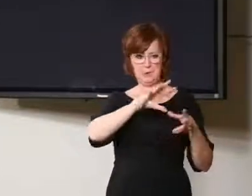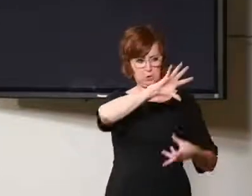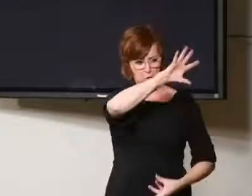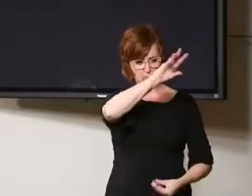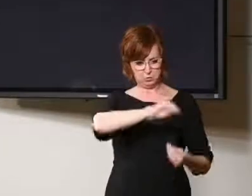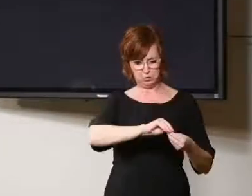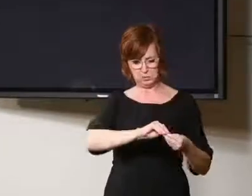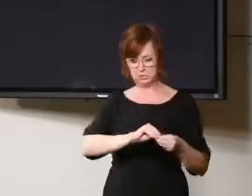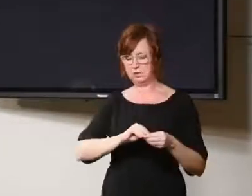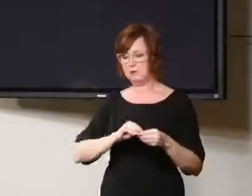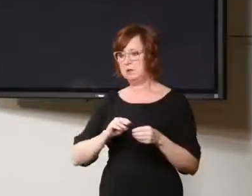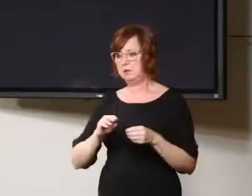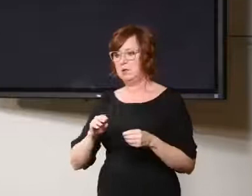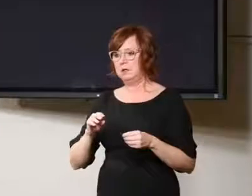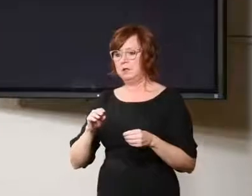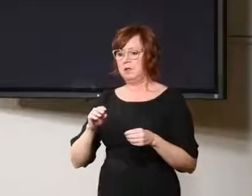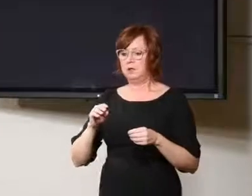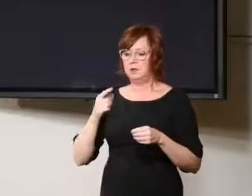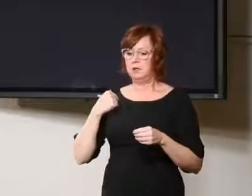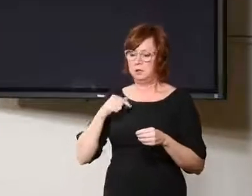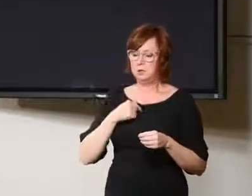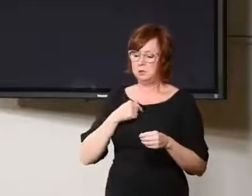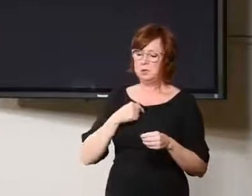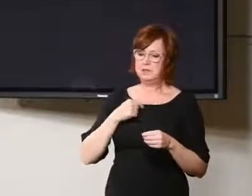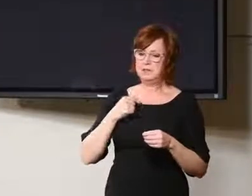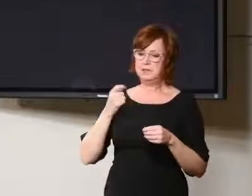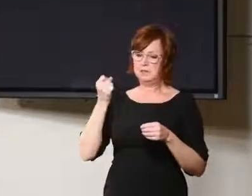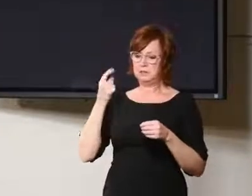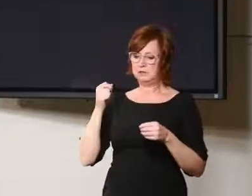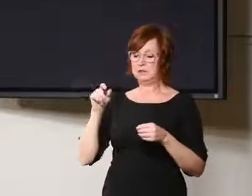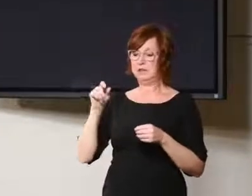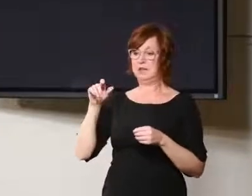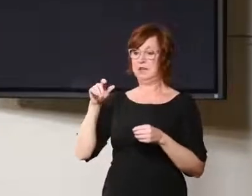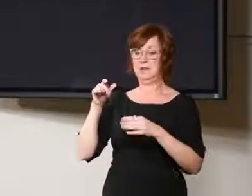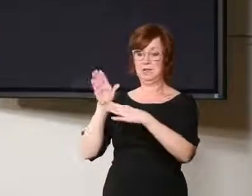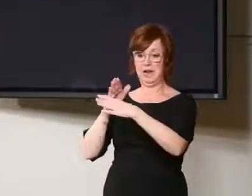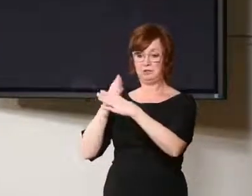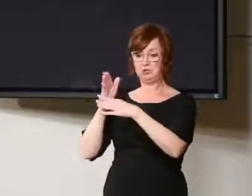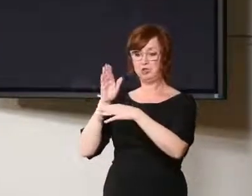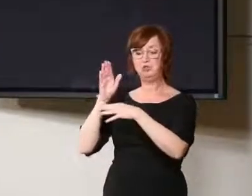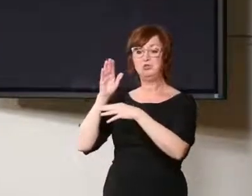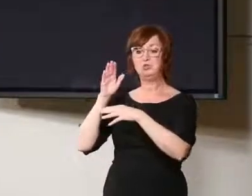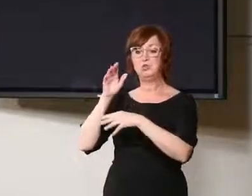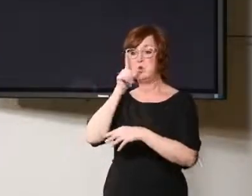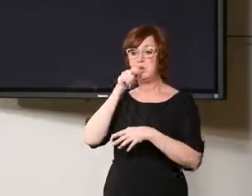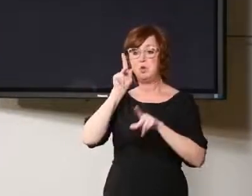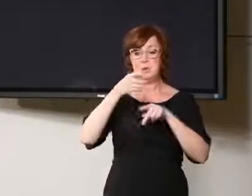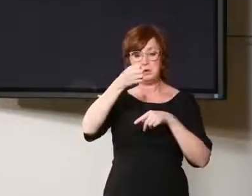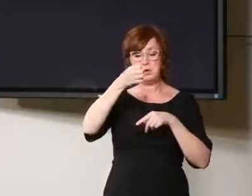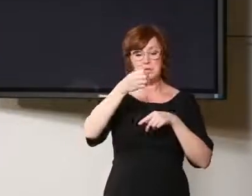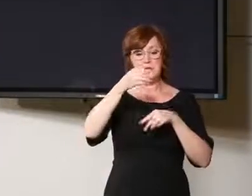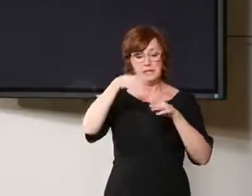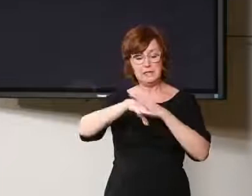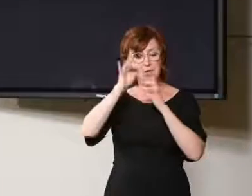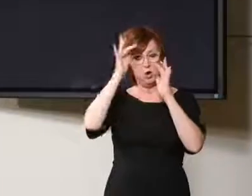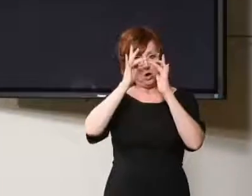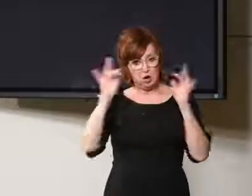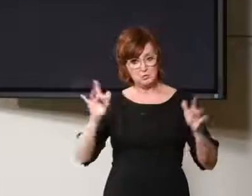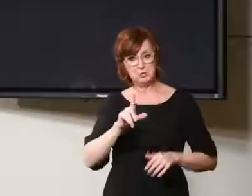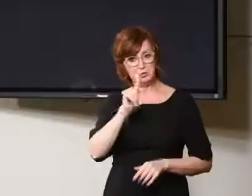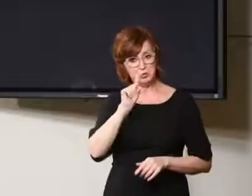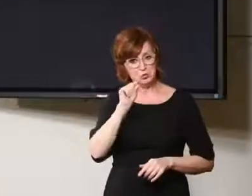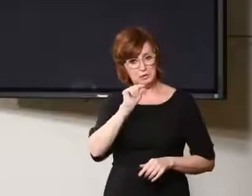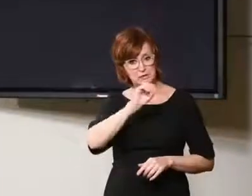on international studies, require in-hospital care. Now, our percentage of in-hospital care is about 3%, and